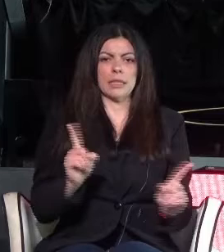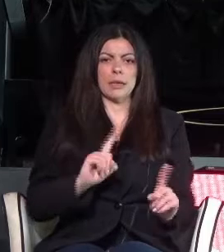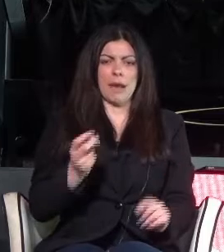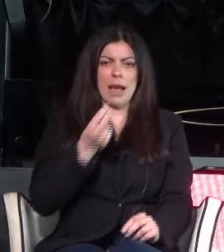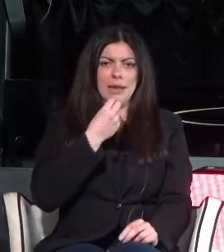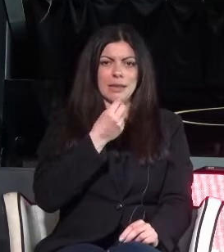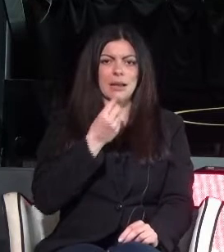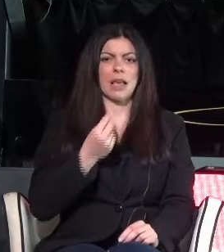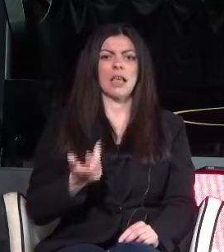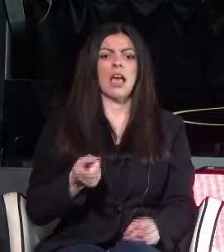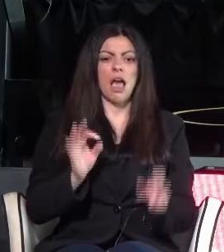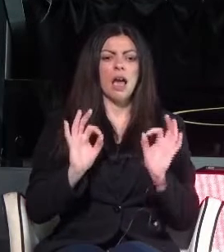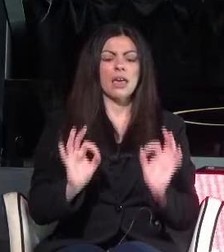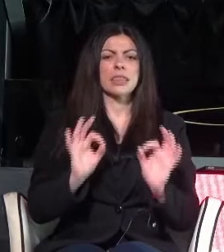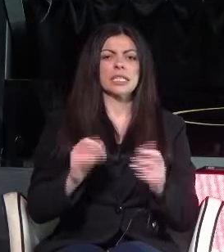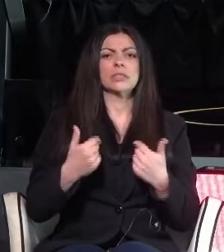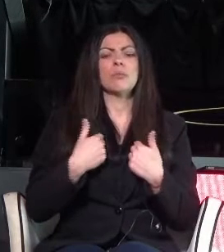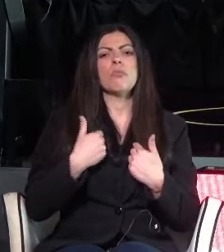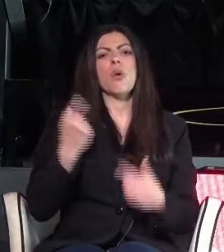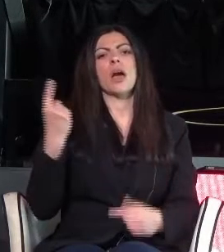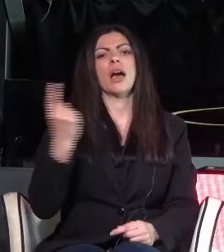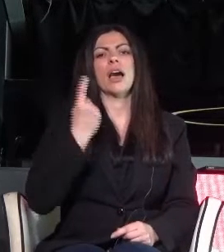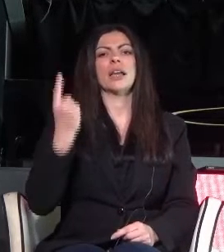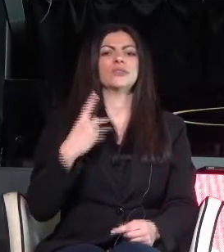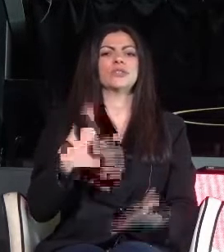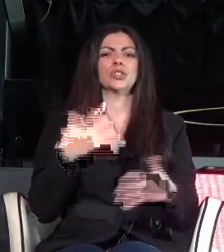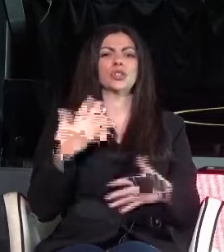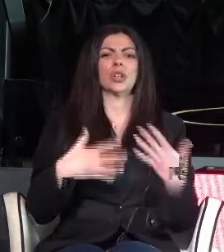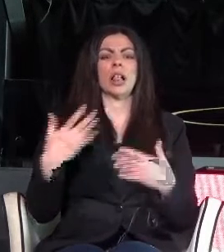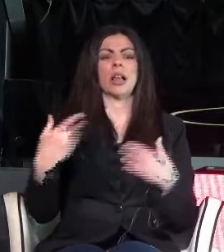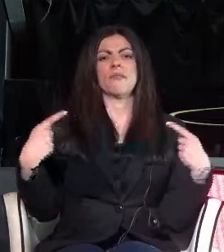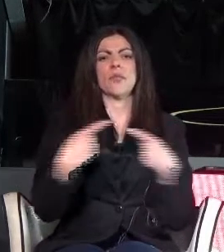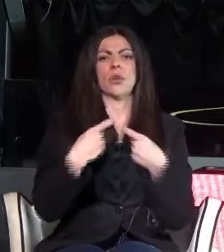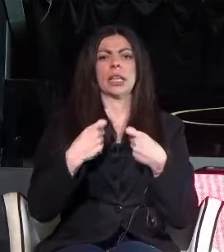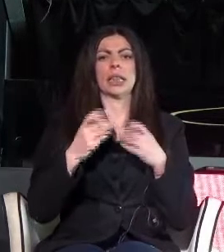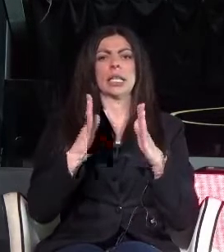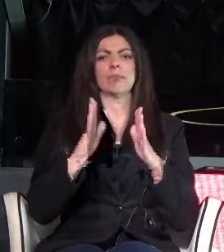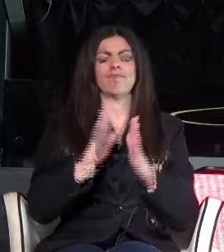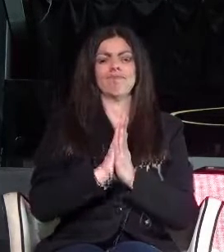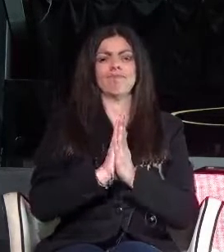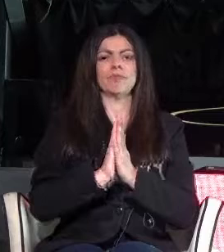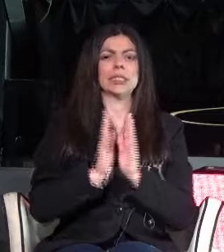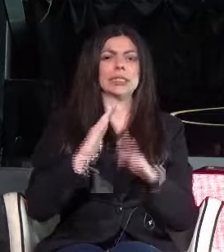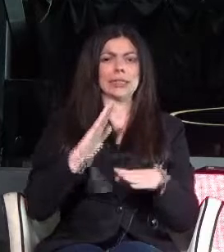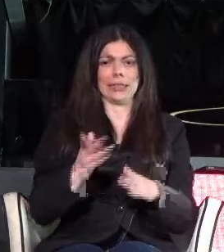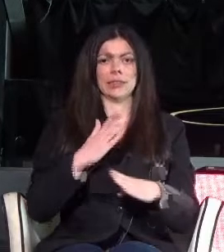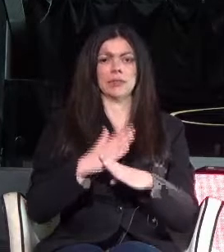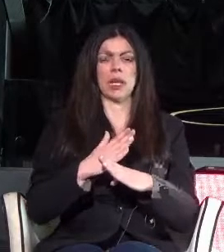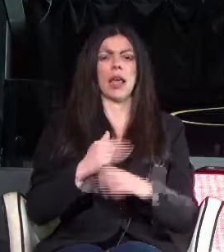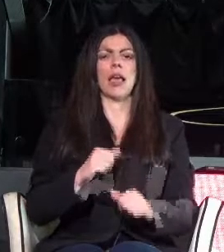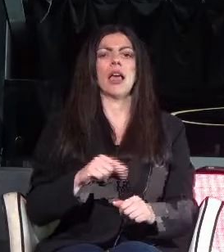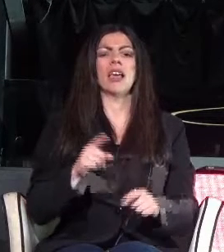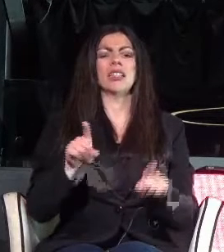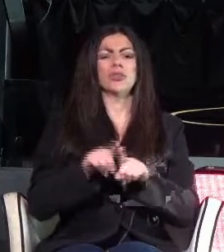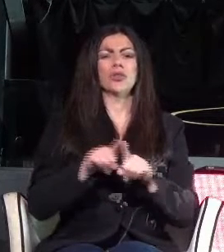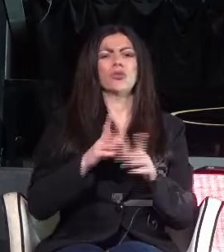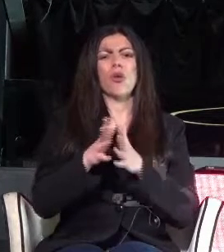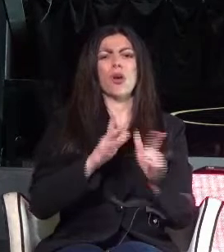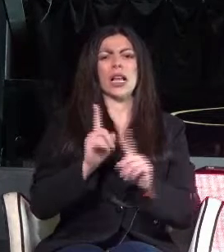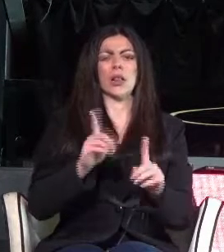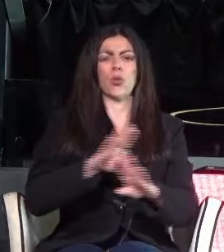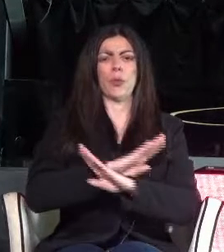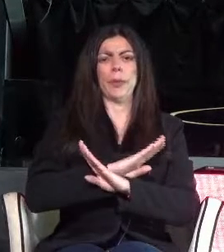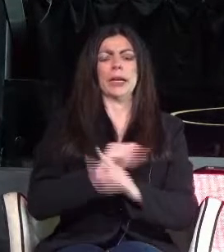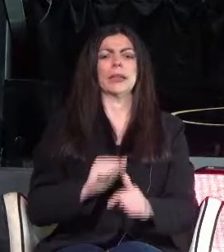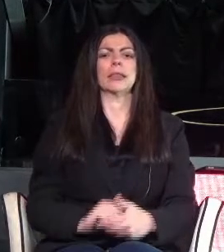people would stop dying. And of course, my wish is that Ukraine wins this war, because Ukraine is fighting for us all.